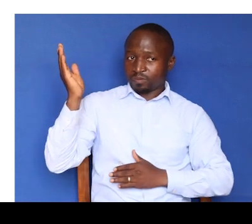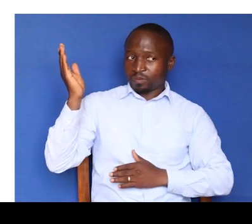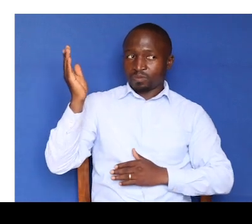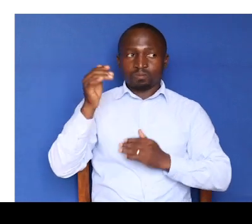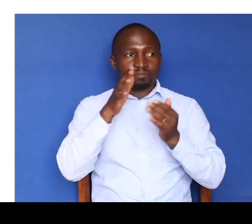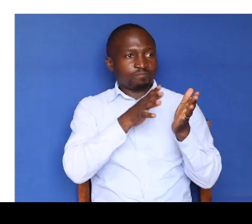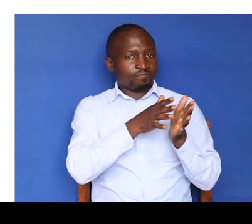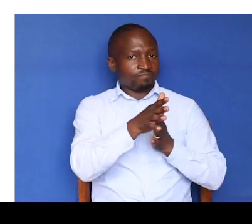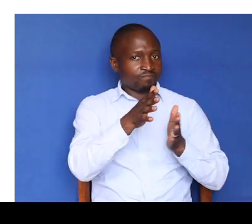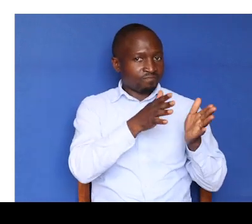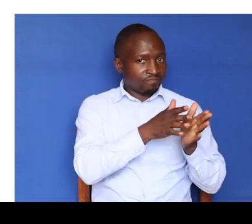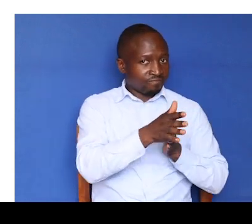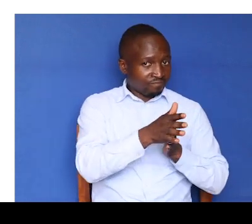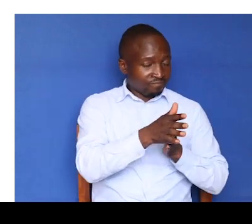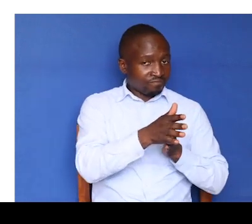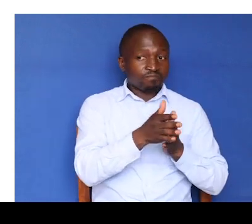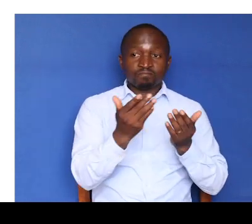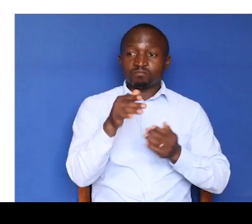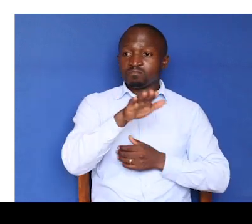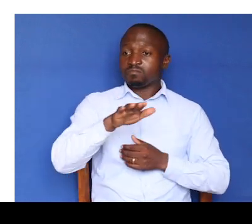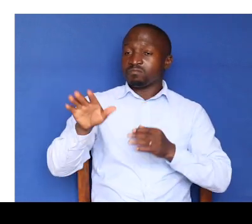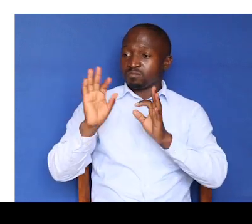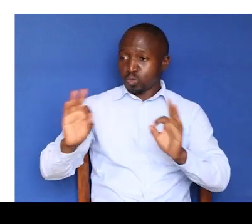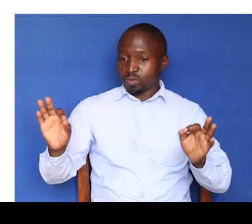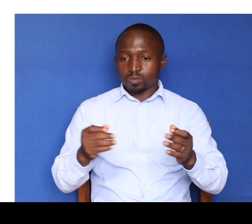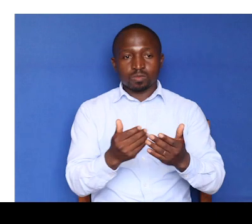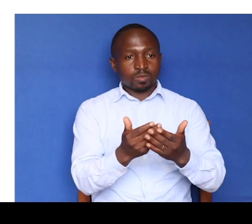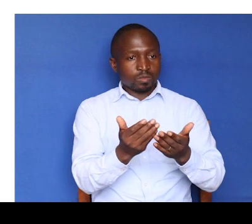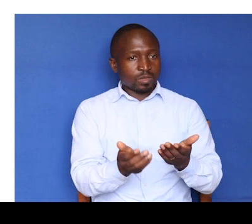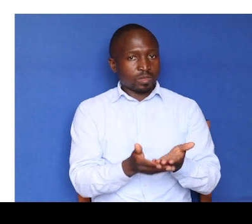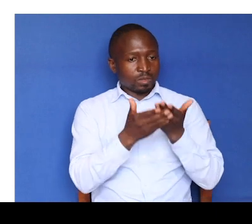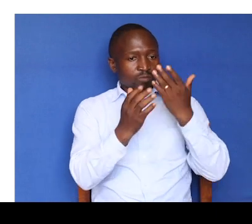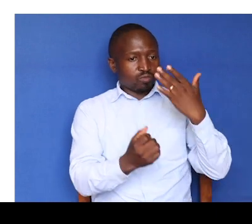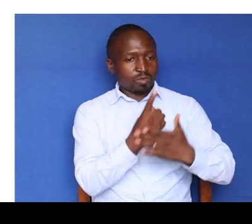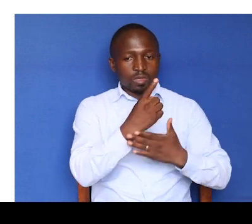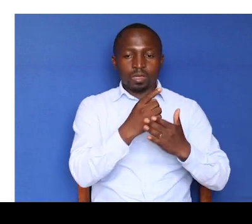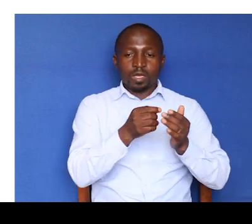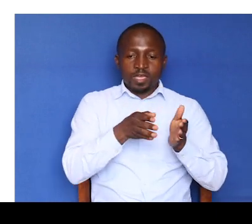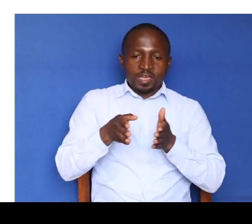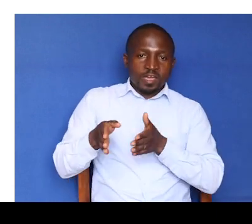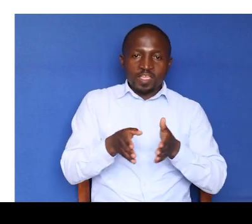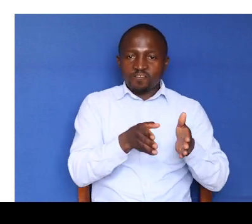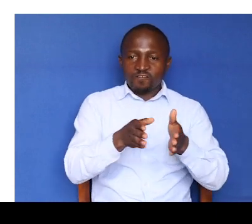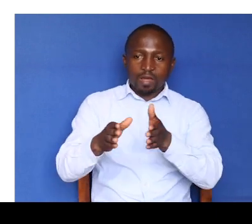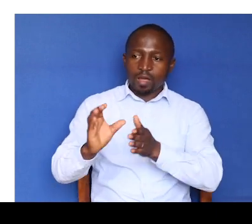the favorable conditions for the occurrence of river capture.